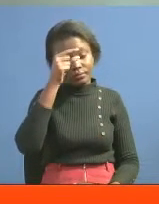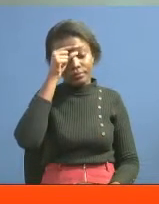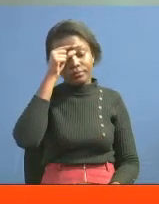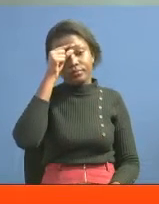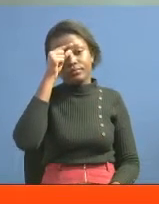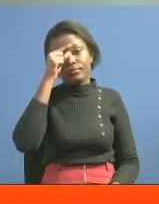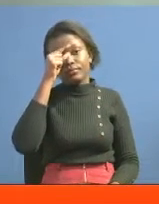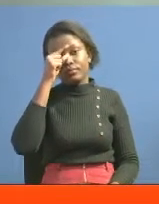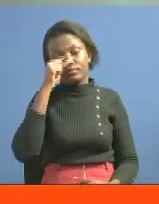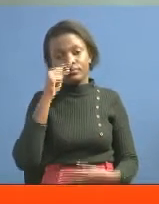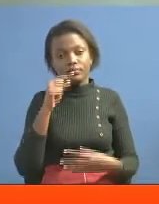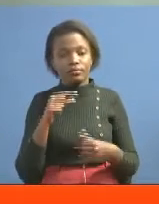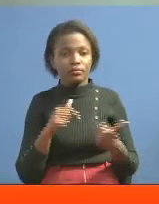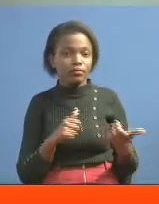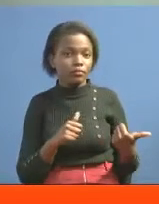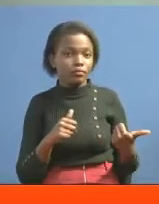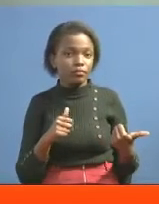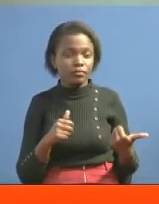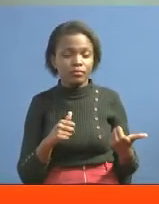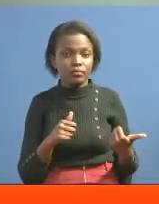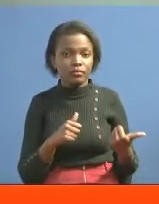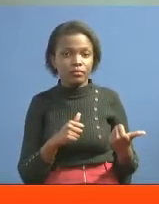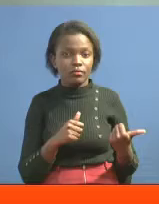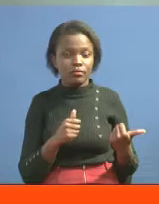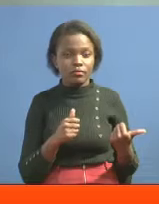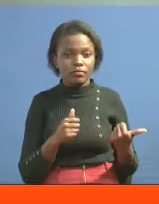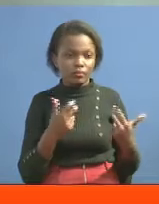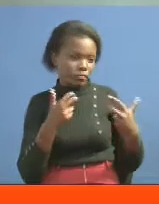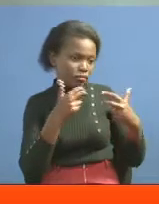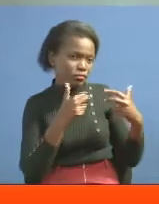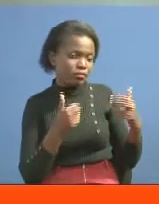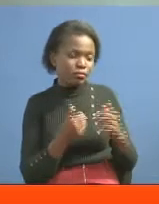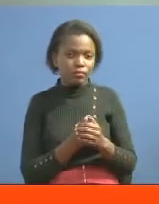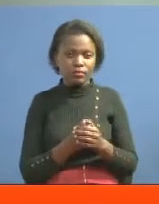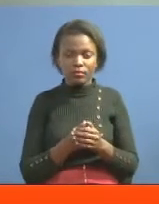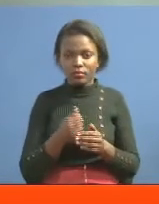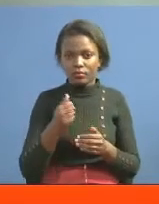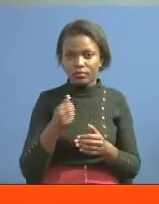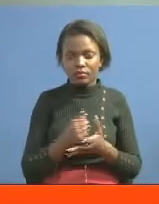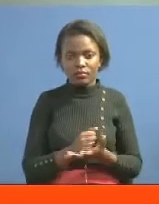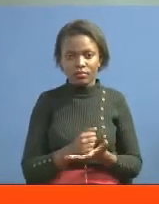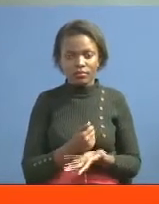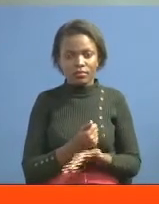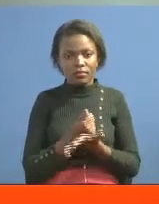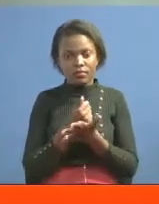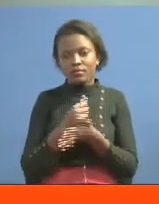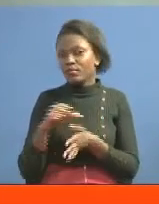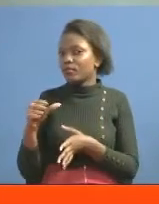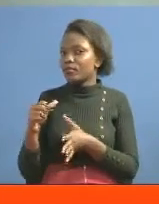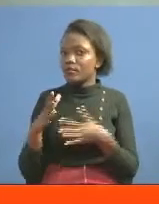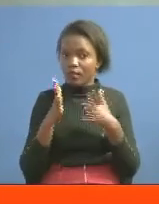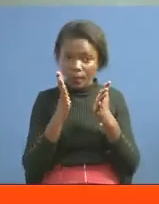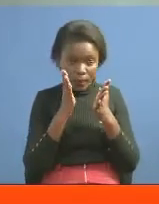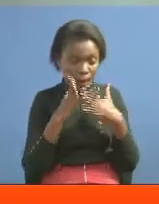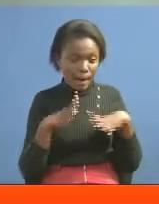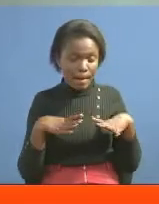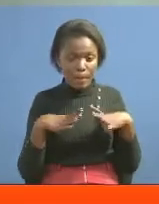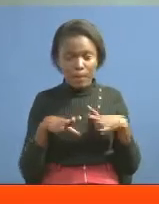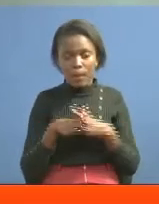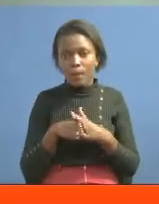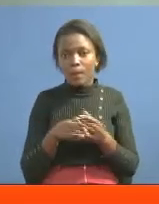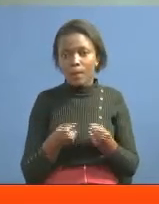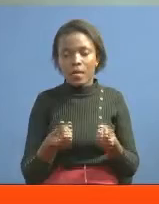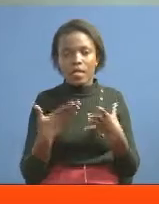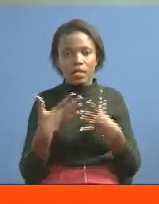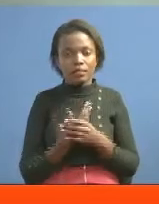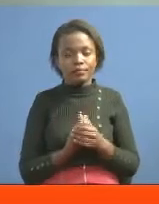and other monetary bodies can do to make sure that we get to cushion more people and citizens in general, because everyone is taking